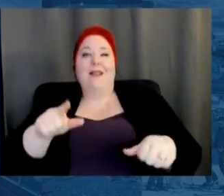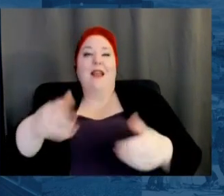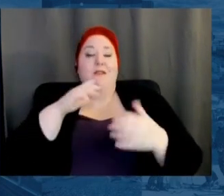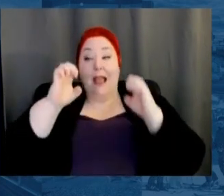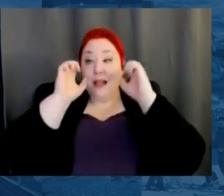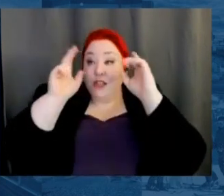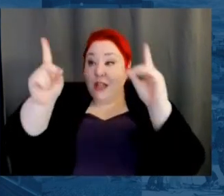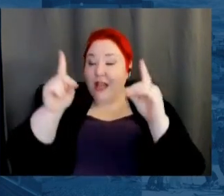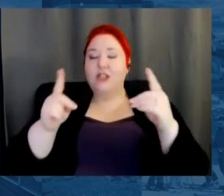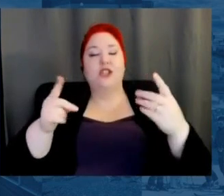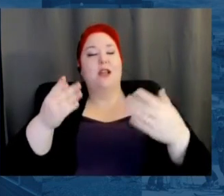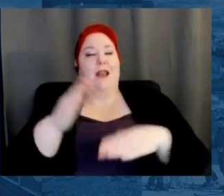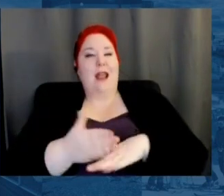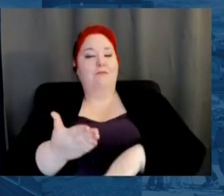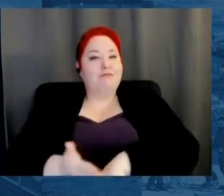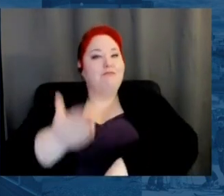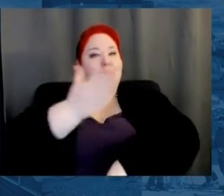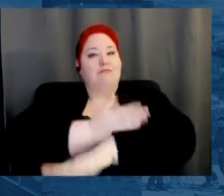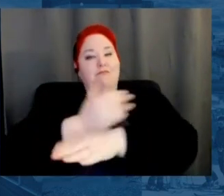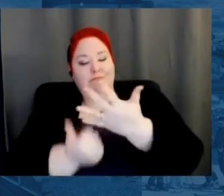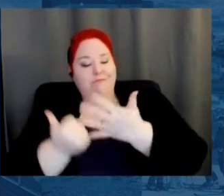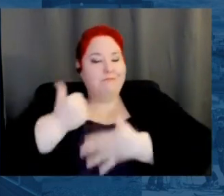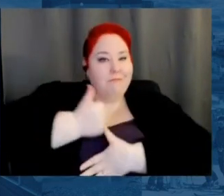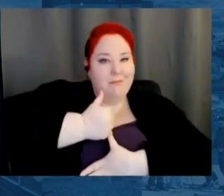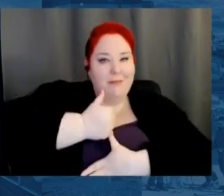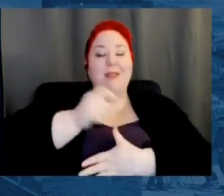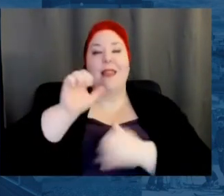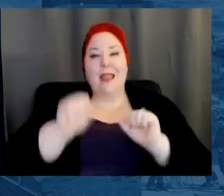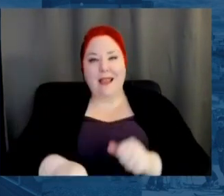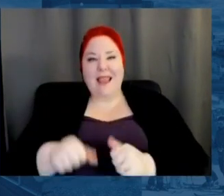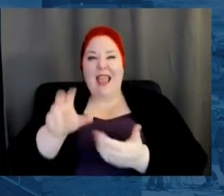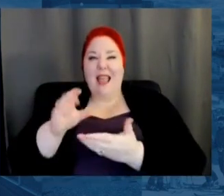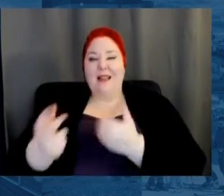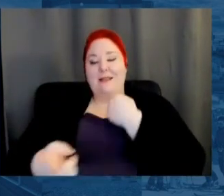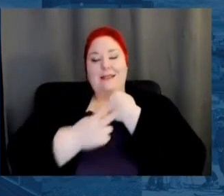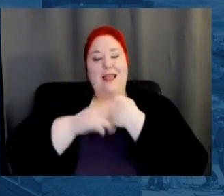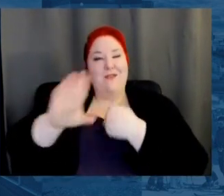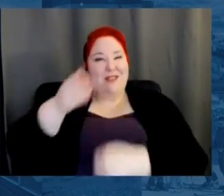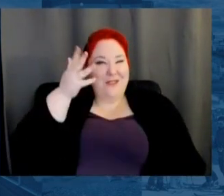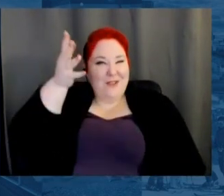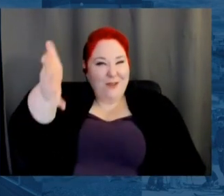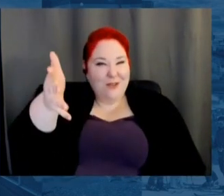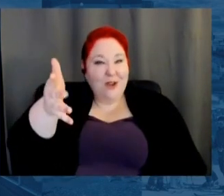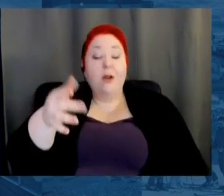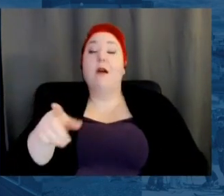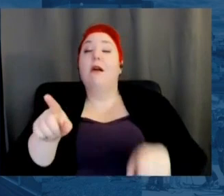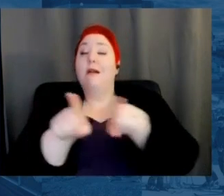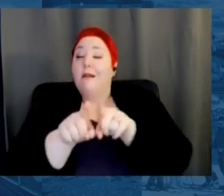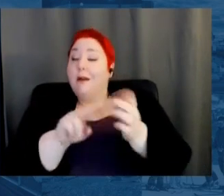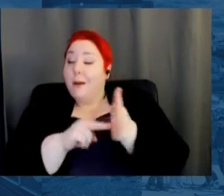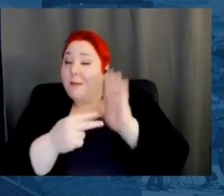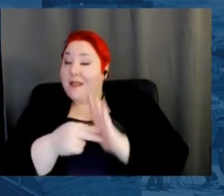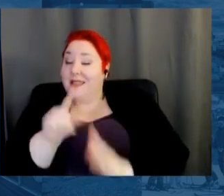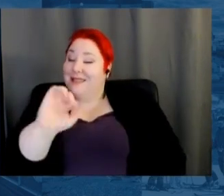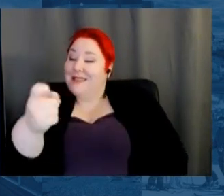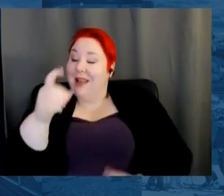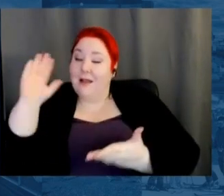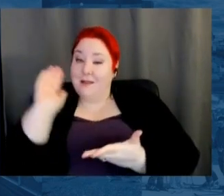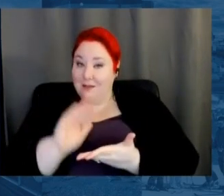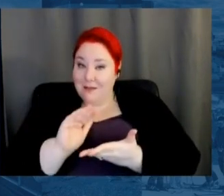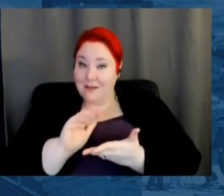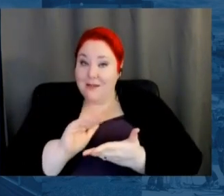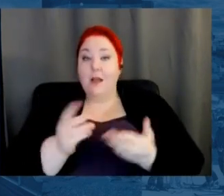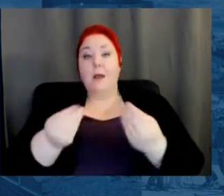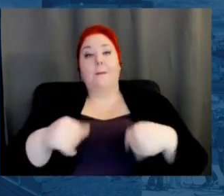money to set aside to invest in their futures. Also, affordability means paying less in taxes. We delivered property tax relief to